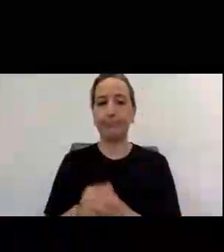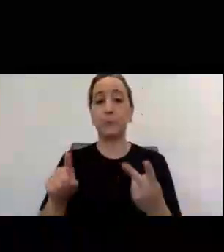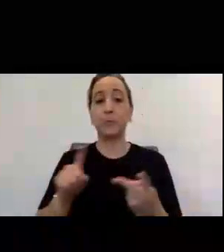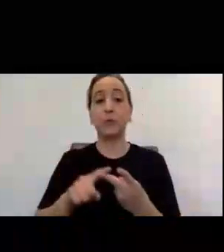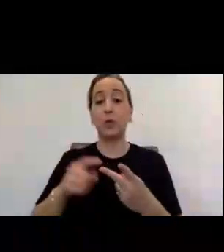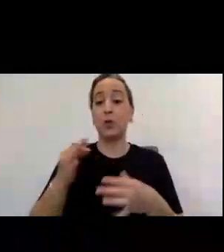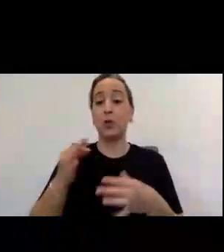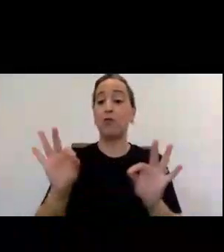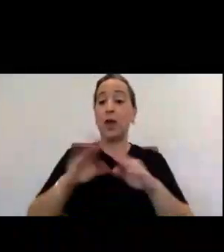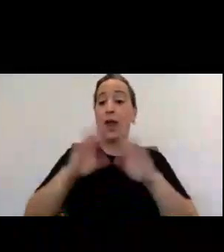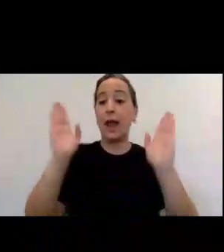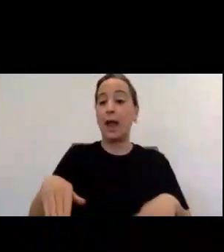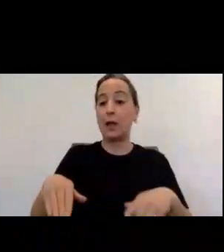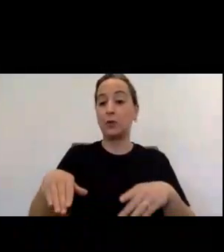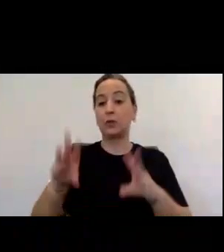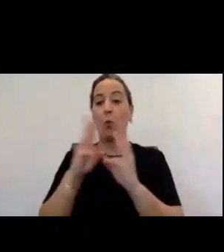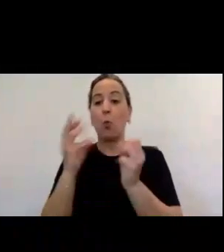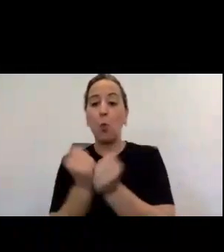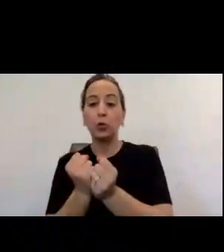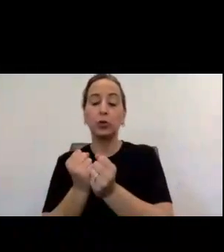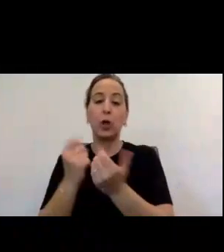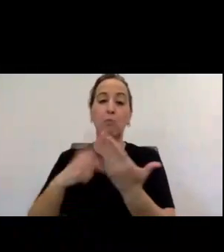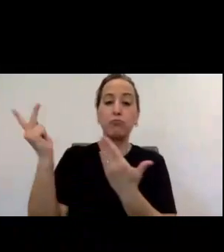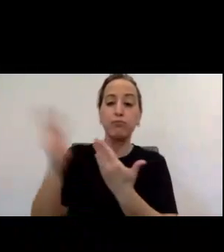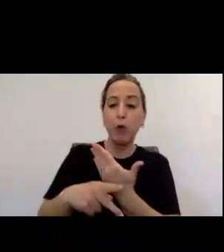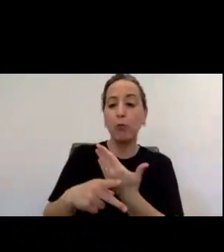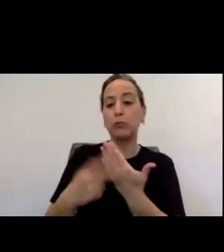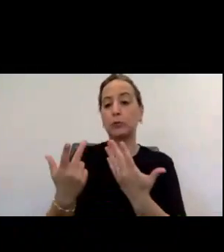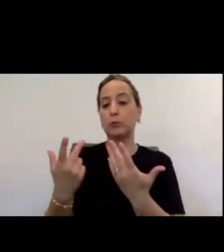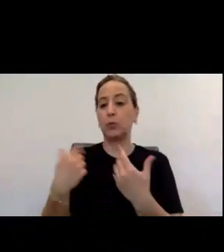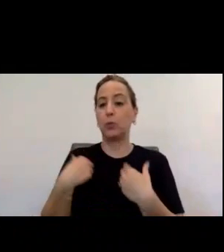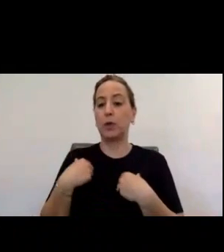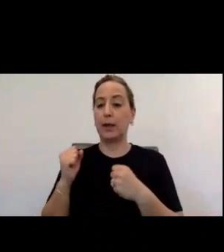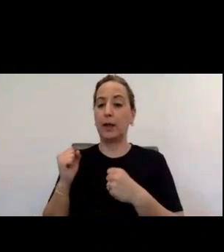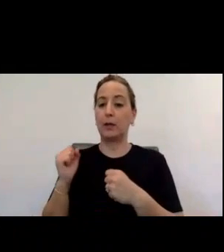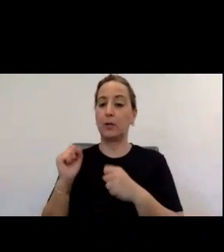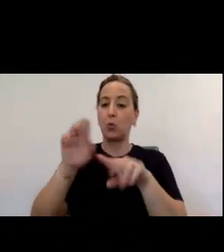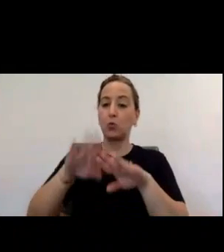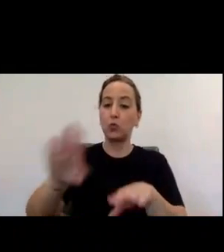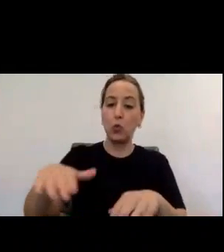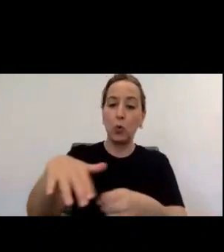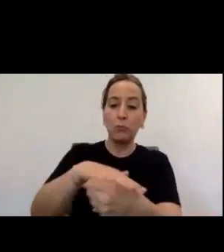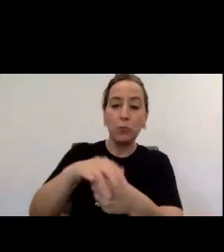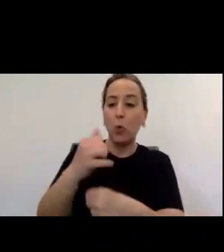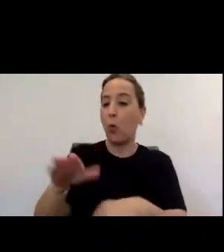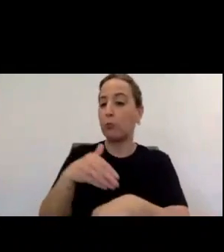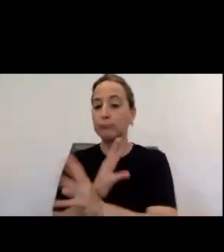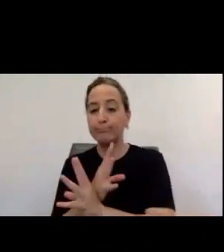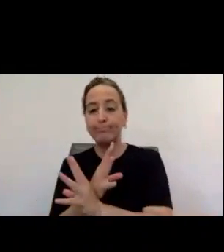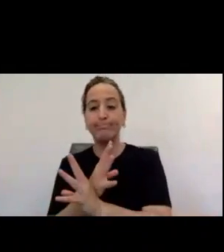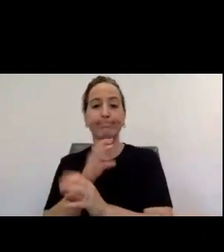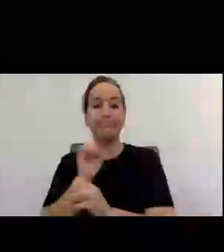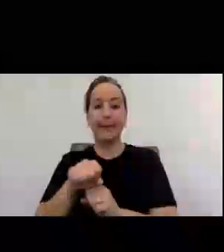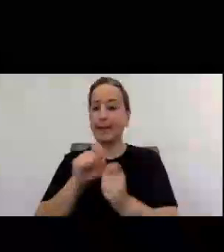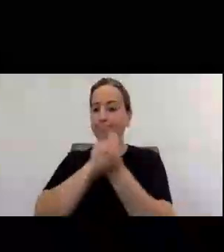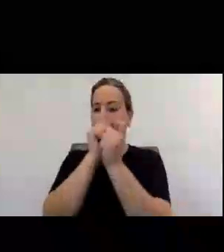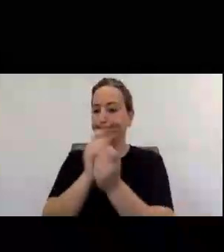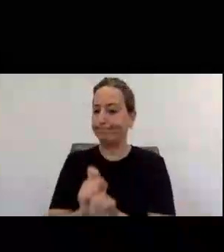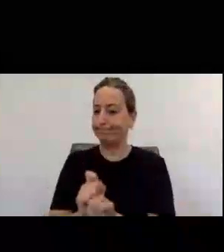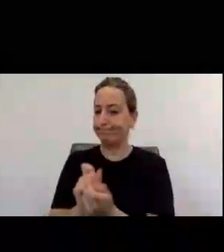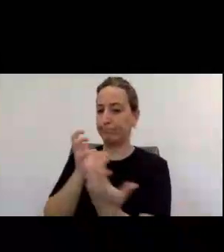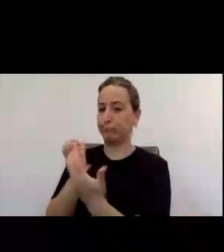training programs and workshops. We can offer them to your organization. We can come on site or provide them virtually, and those can be customized to your